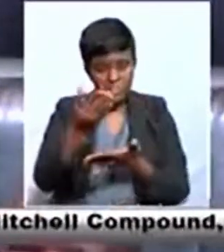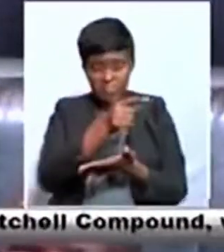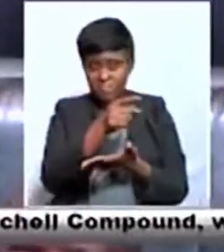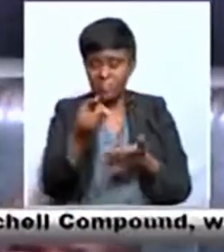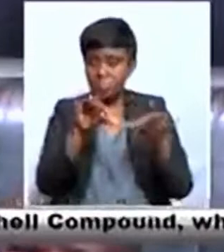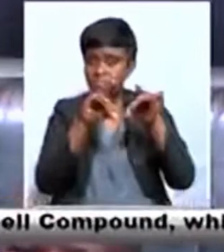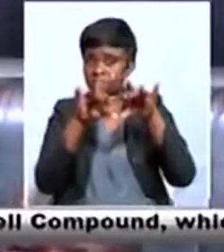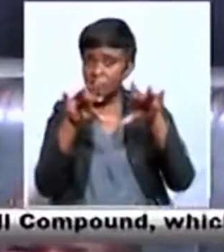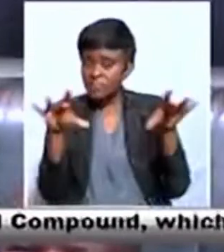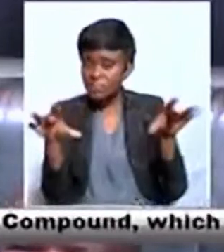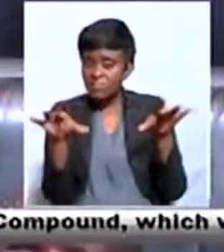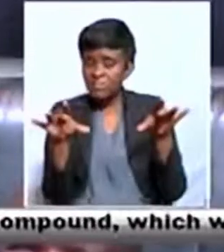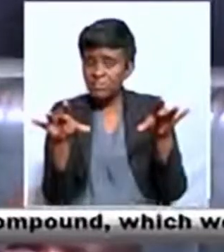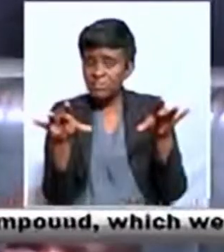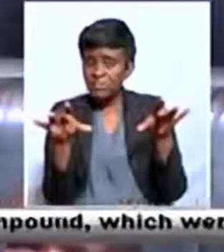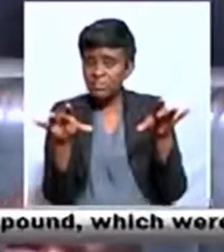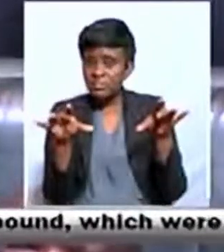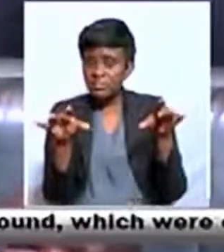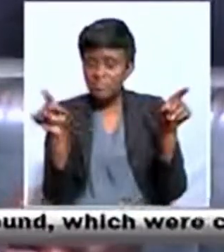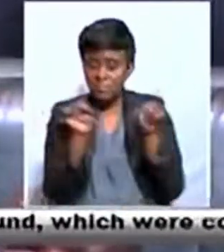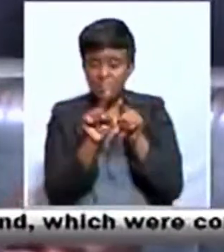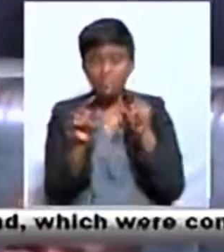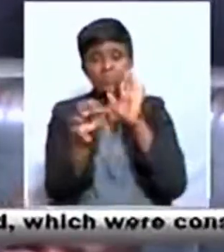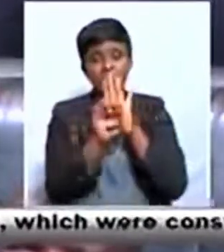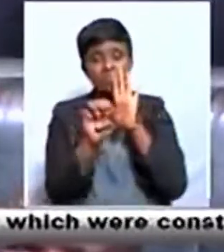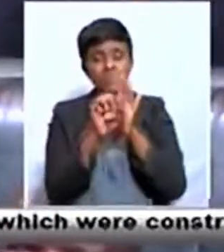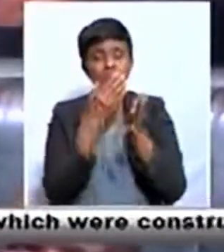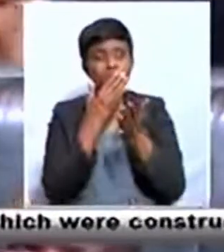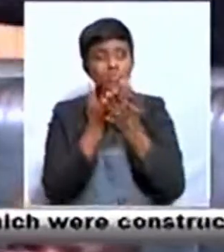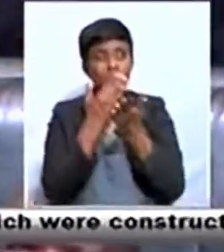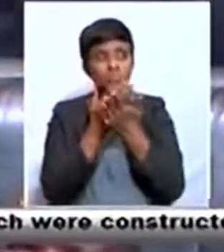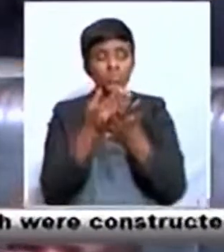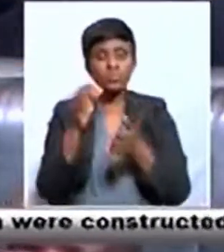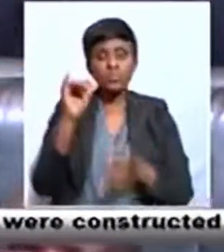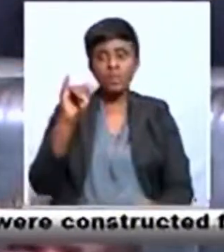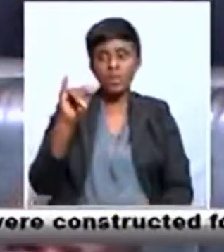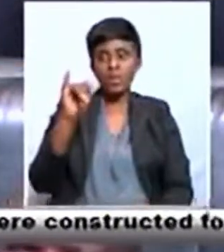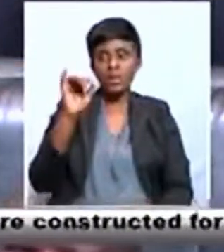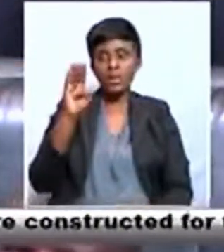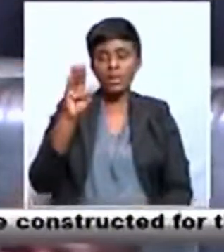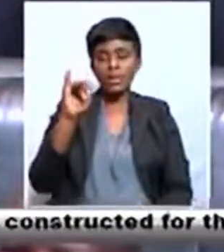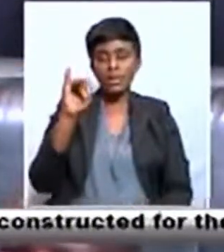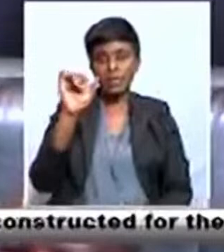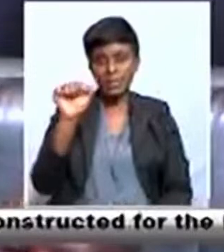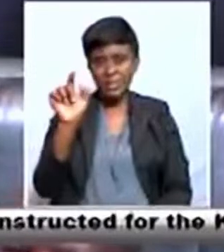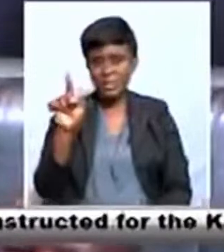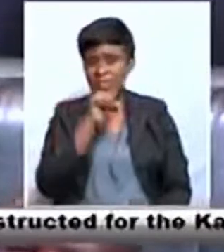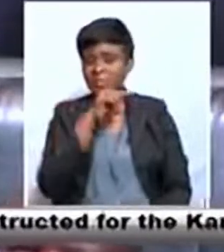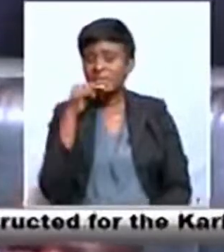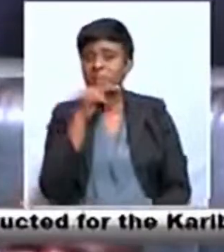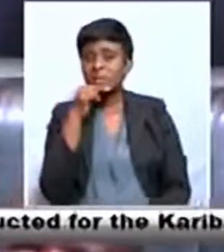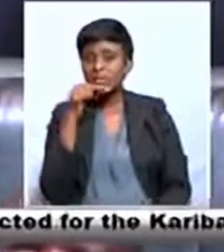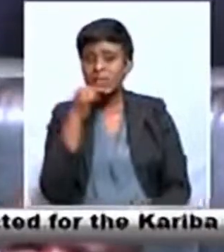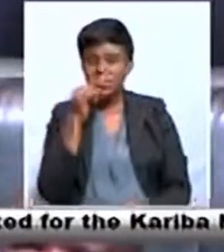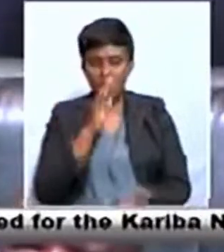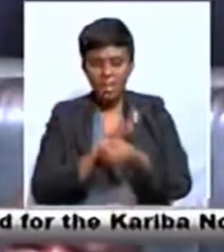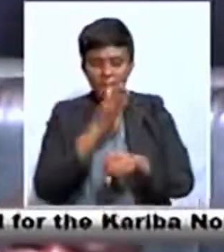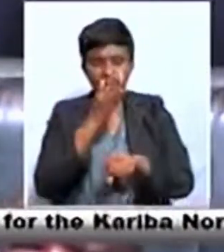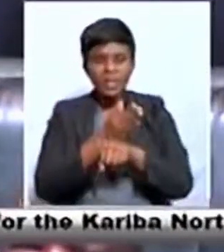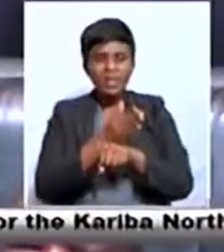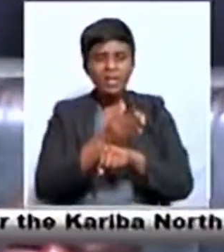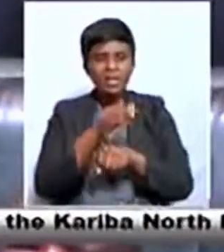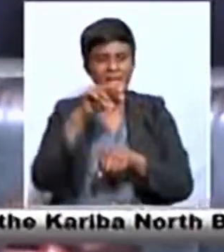land. A good example is even Ibis Gardens, which when Phoenix Contractors